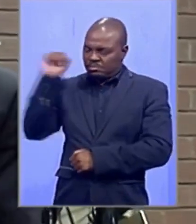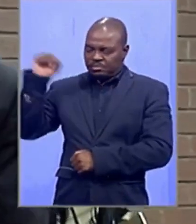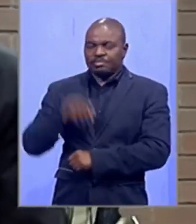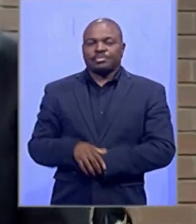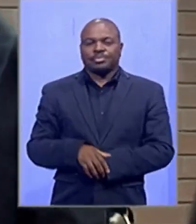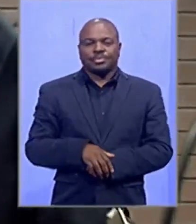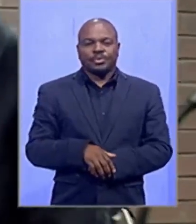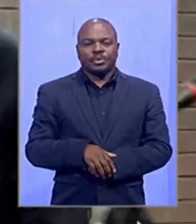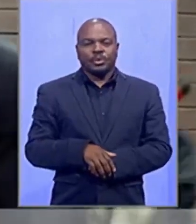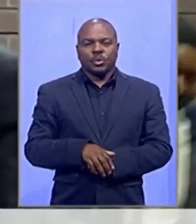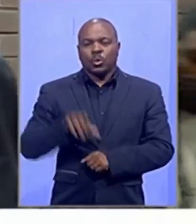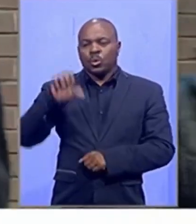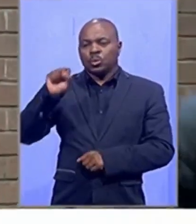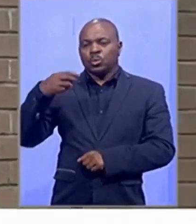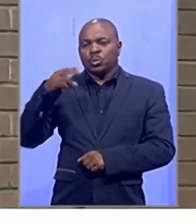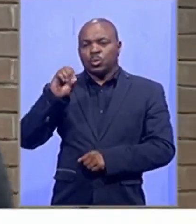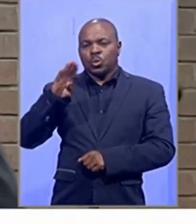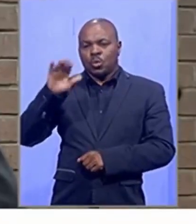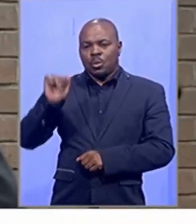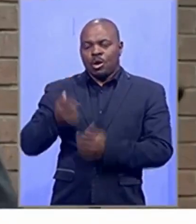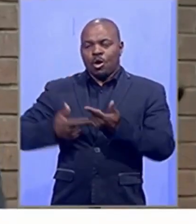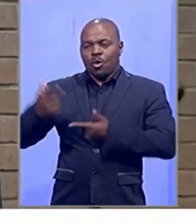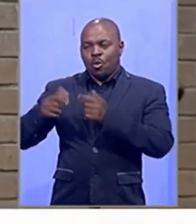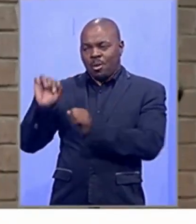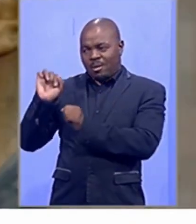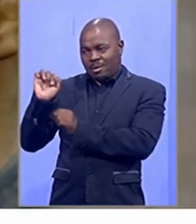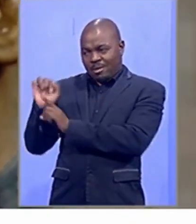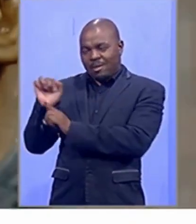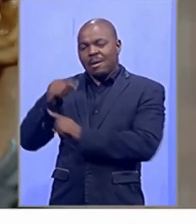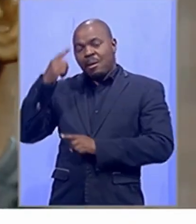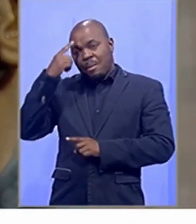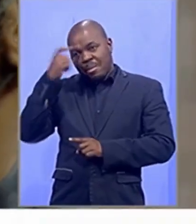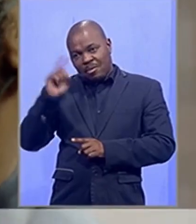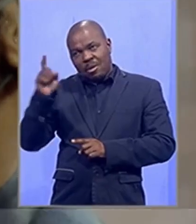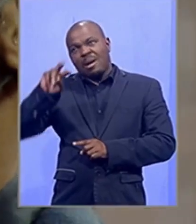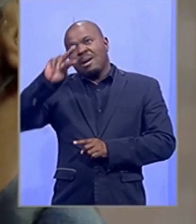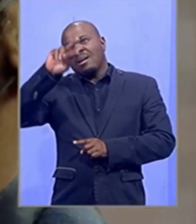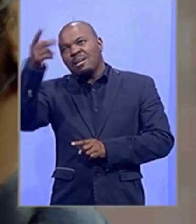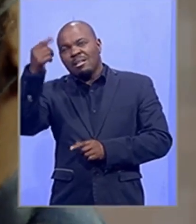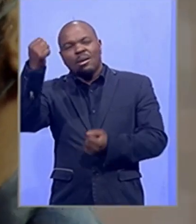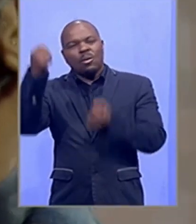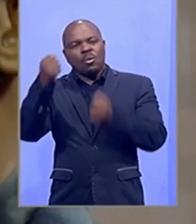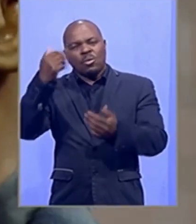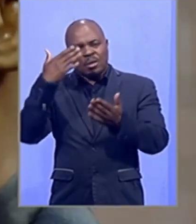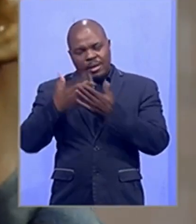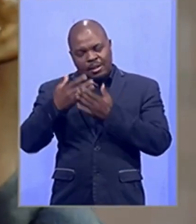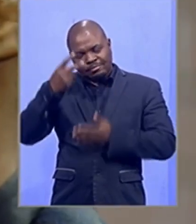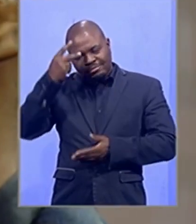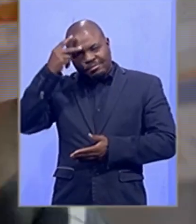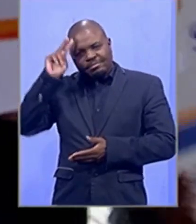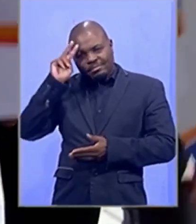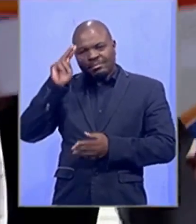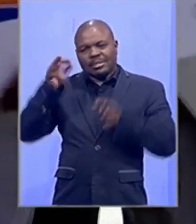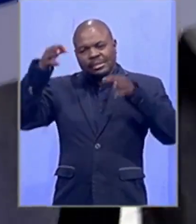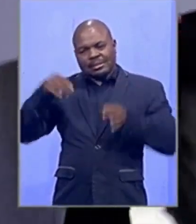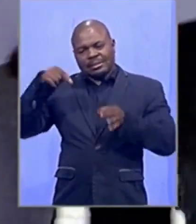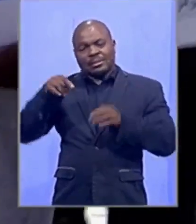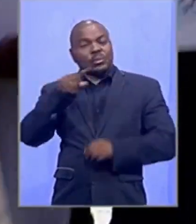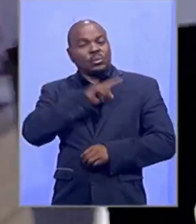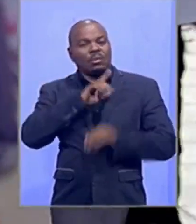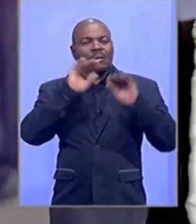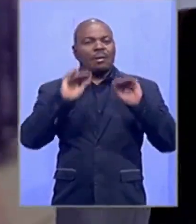Kemedi ya semolao ya Nthutuko Shoba e ne e dumela gore kgotlatshekelo e nngwe e ka busetsa morago katlholo kgatlhanong nae. Seno ke morago ga gore